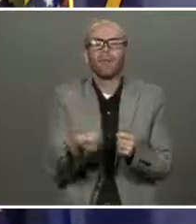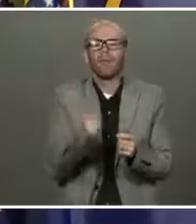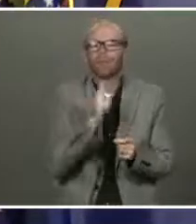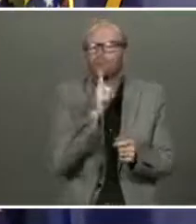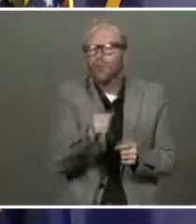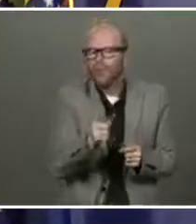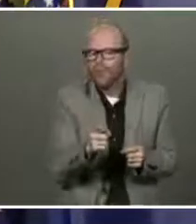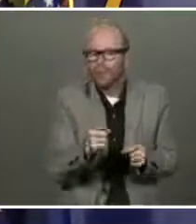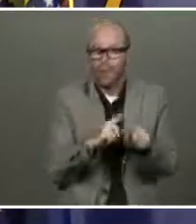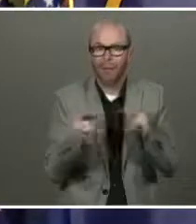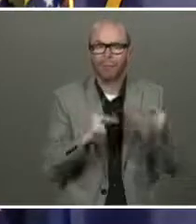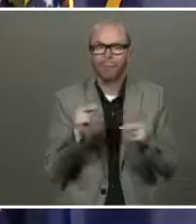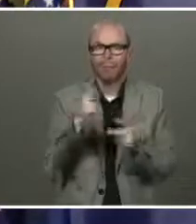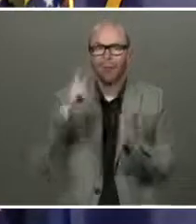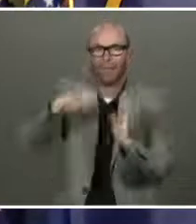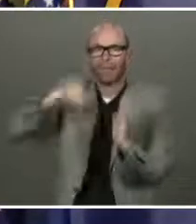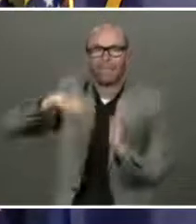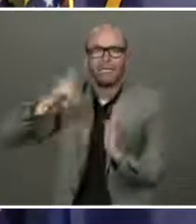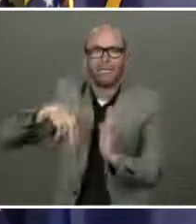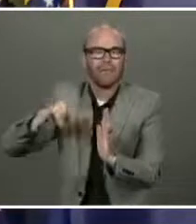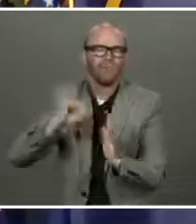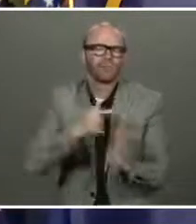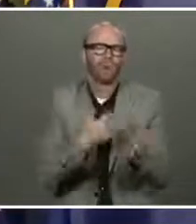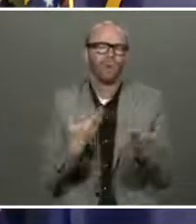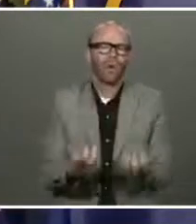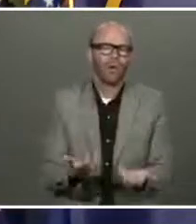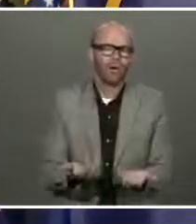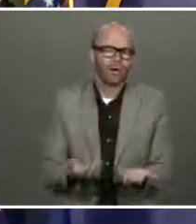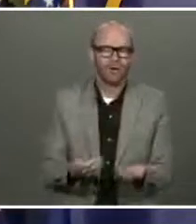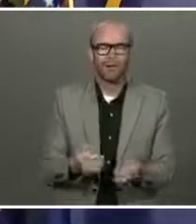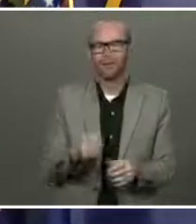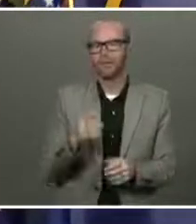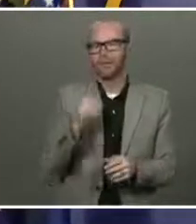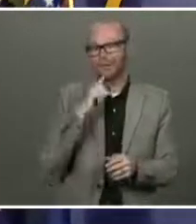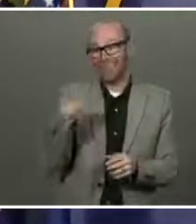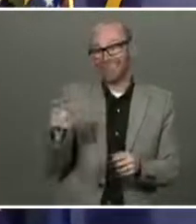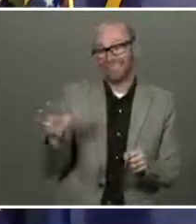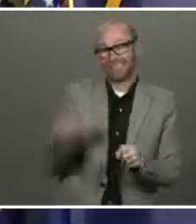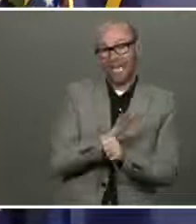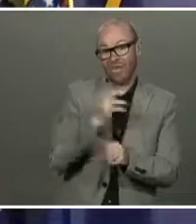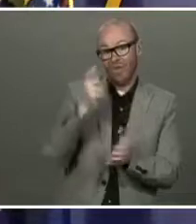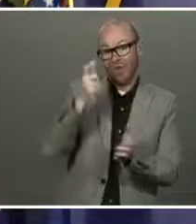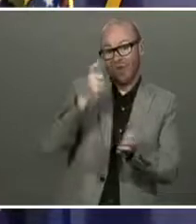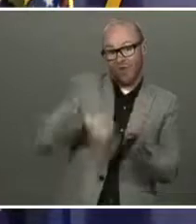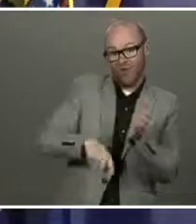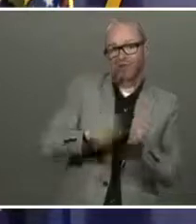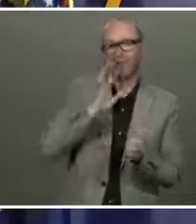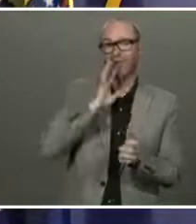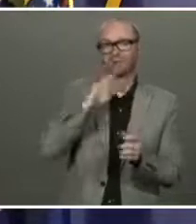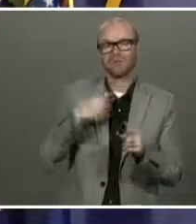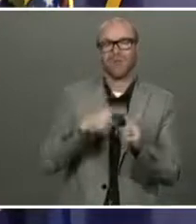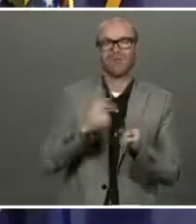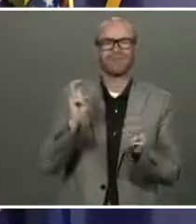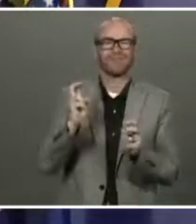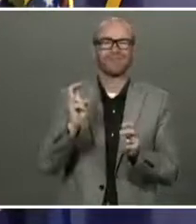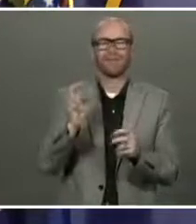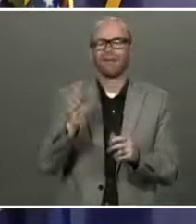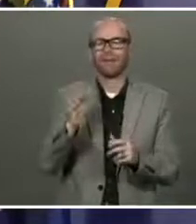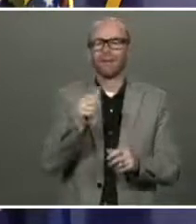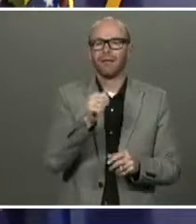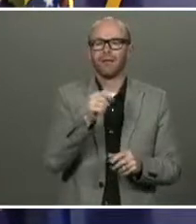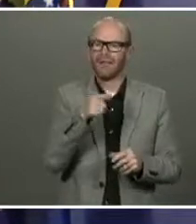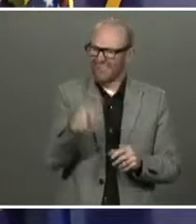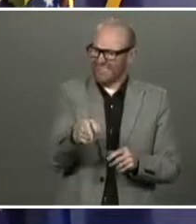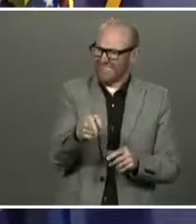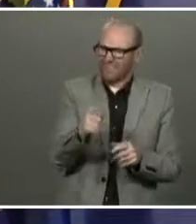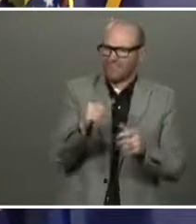I think it's very interesting and telling to me that there's an entire article pushing against clickbait that then uses clickbait to try